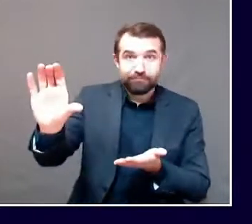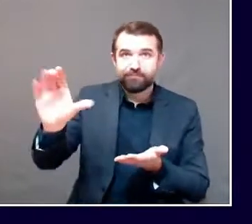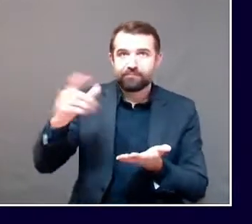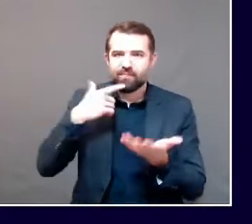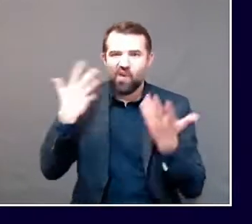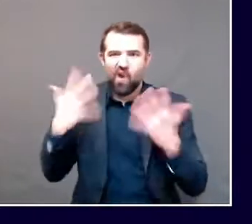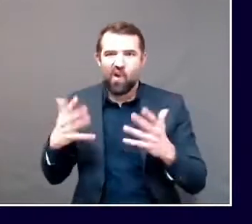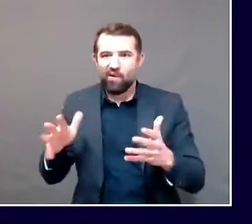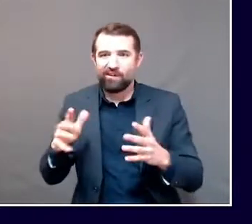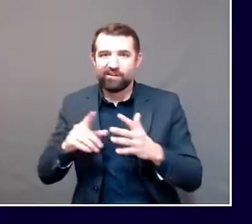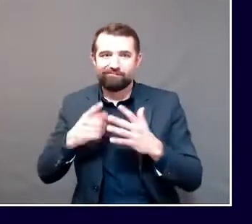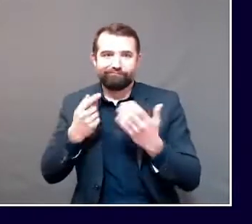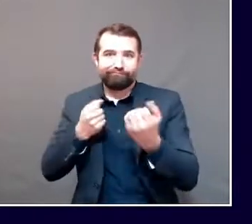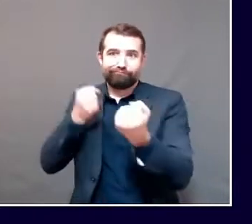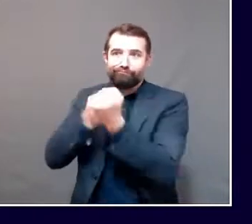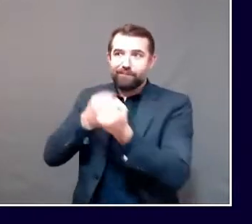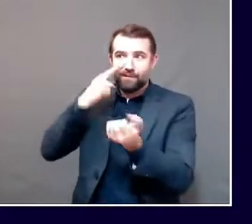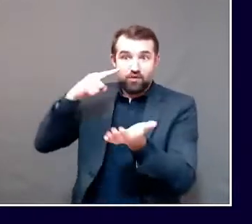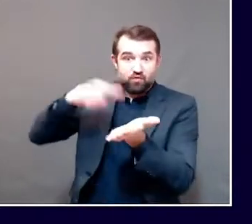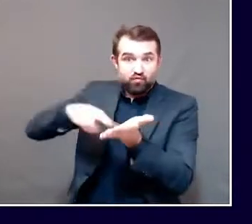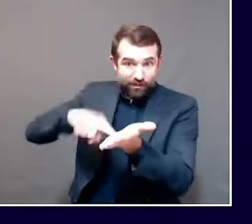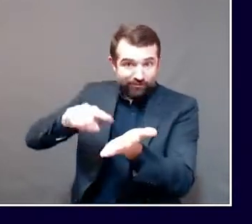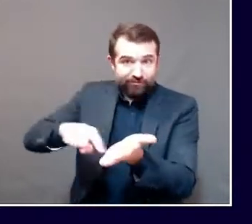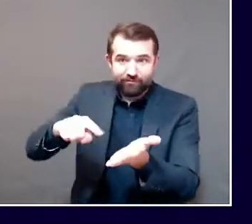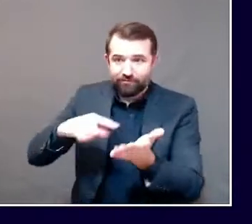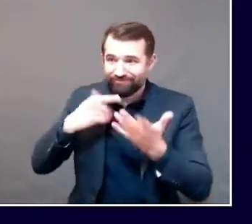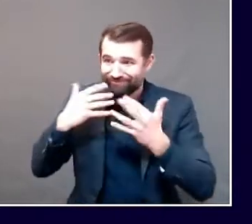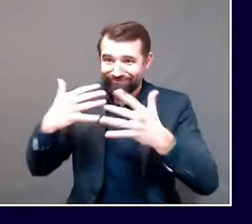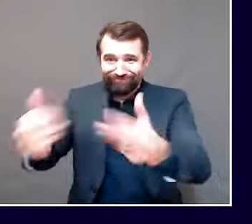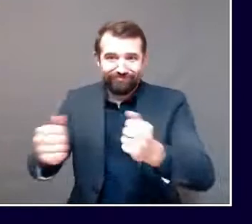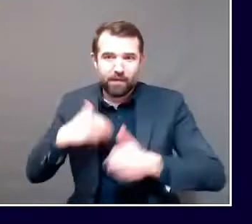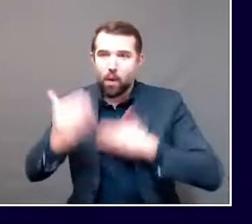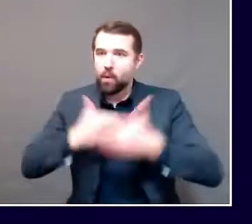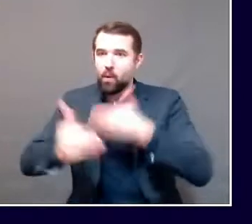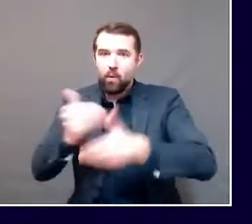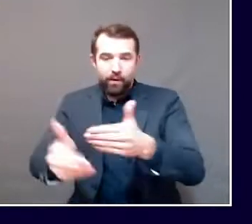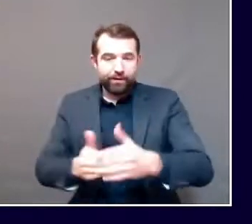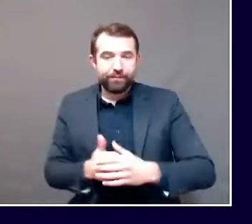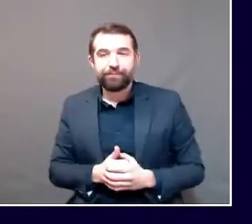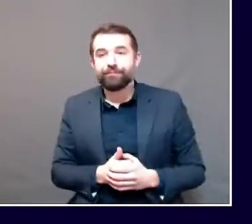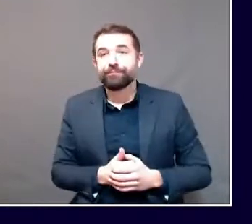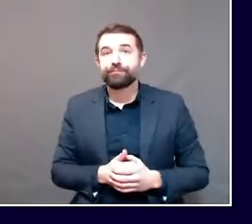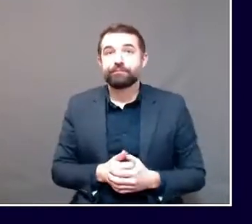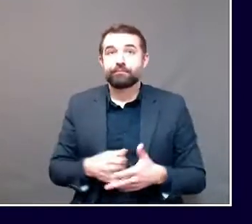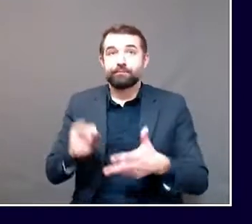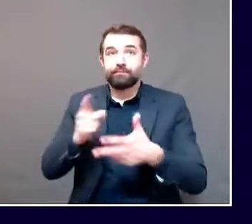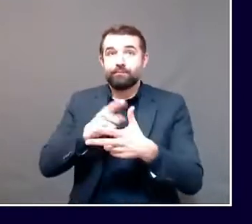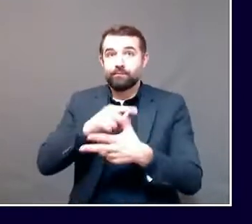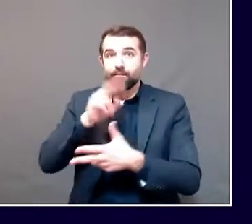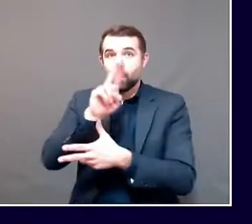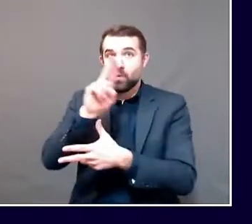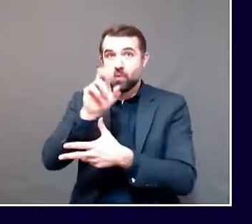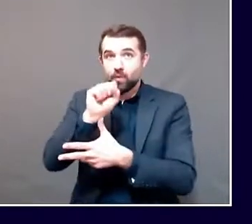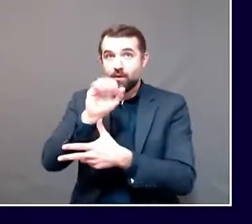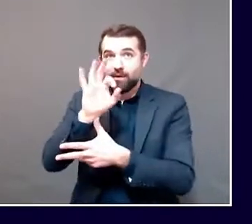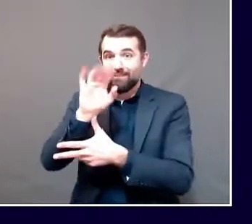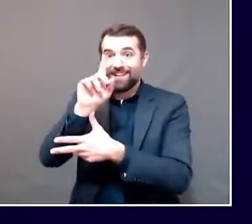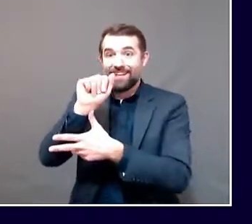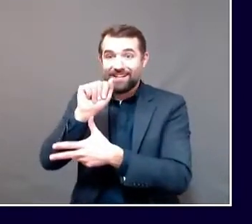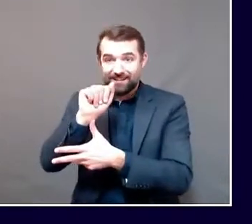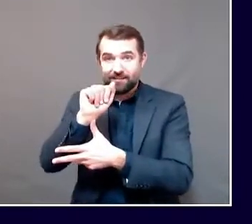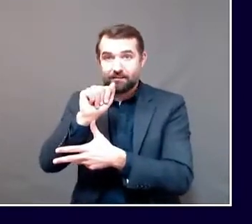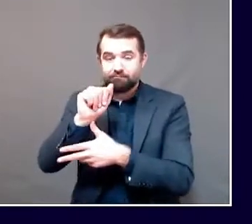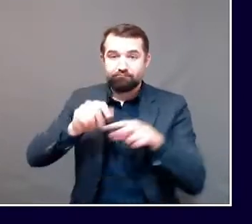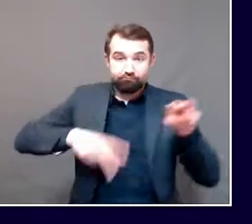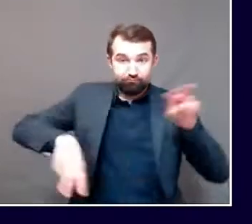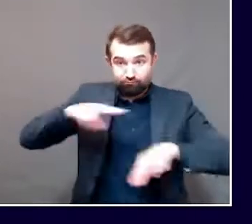about after the US FDA reviews the AstraZeneca Oxford vaccine. Right now, the data have not